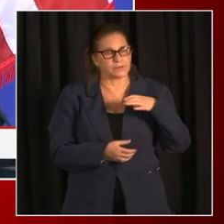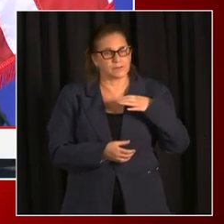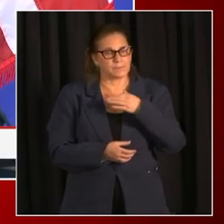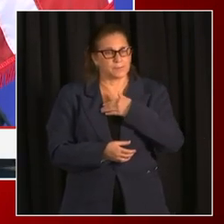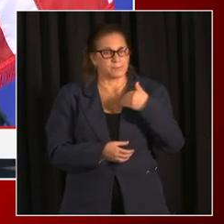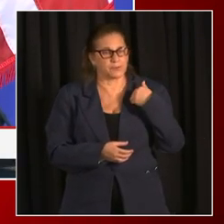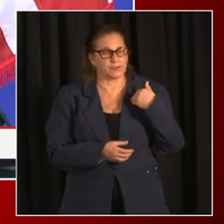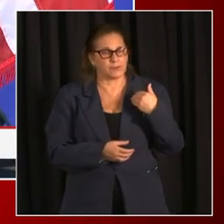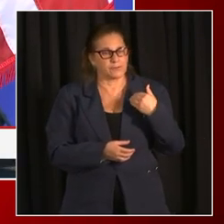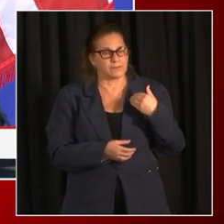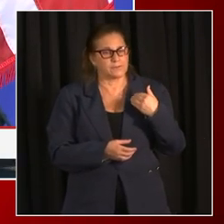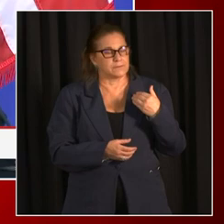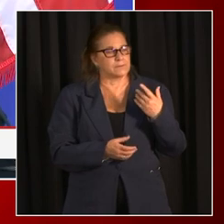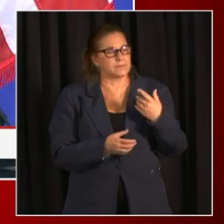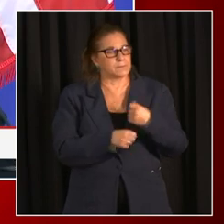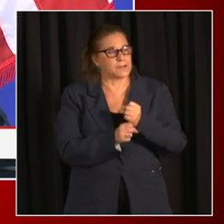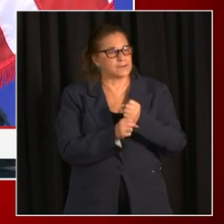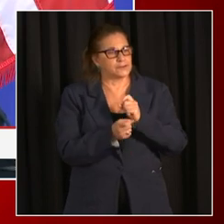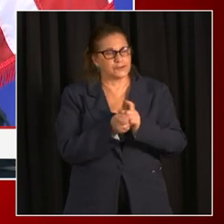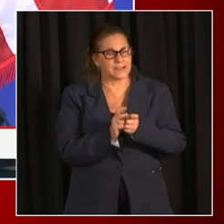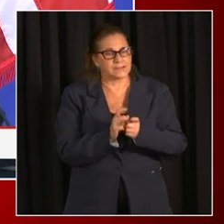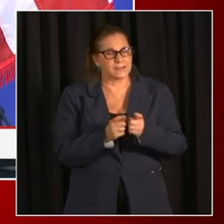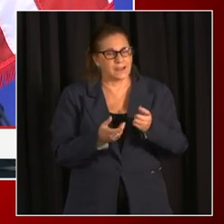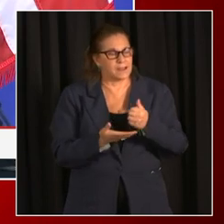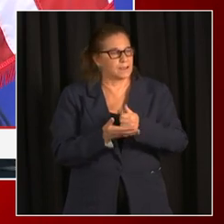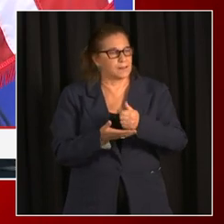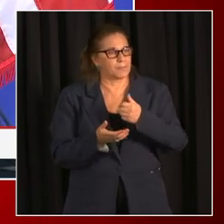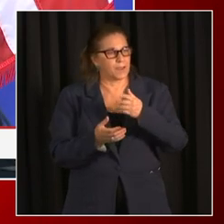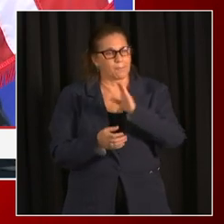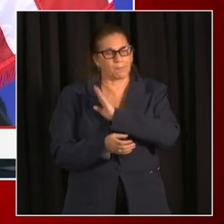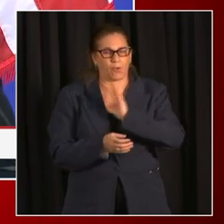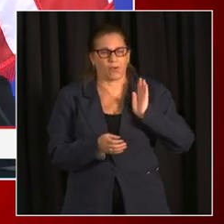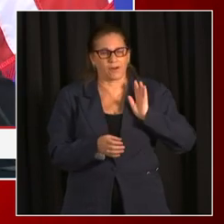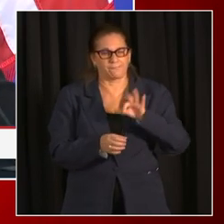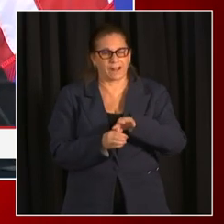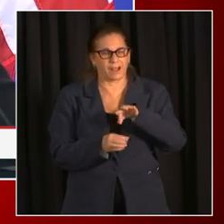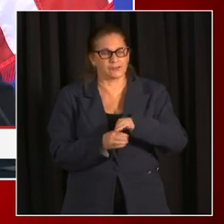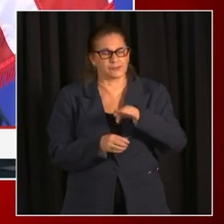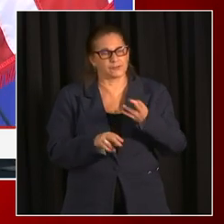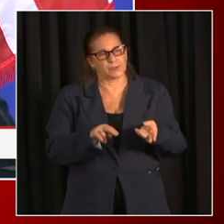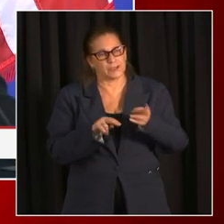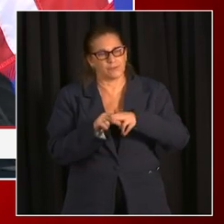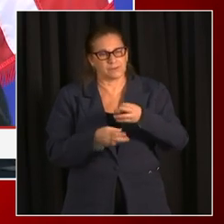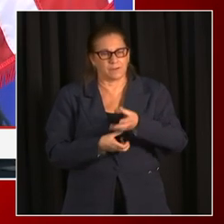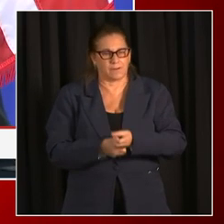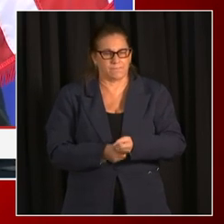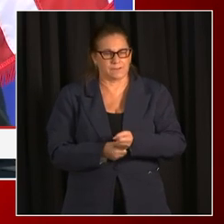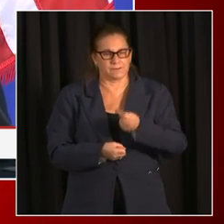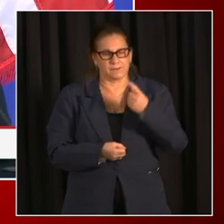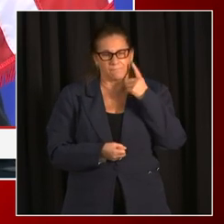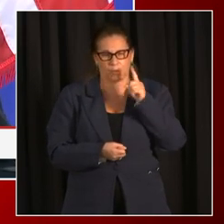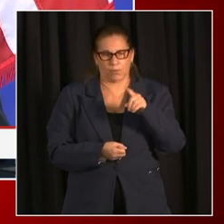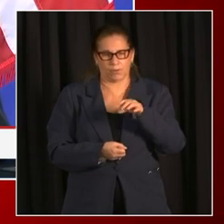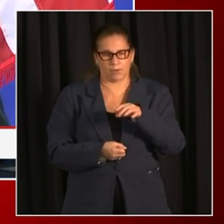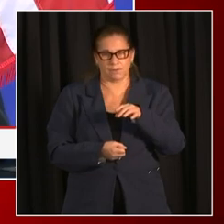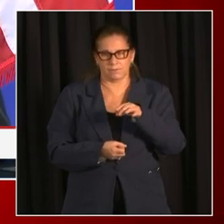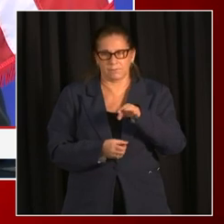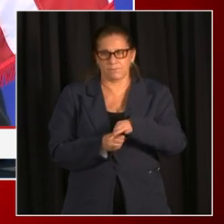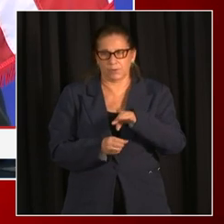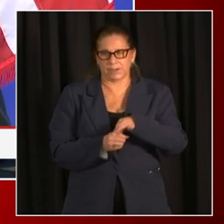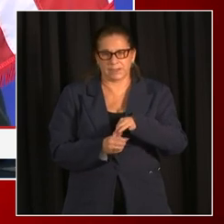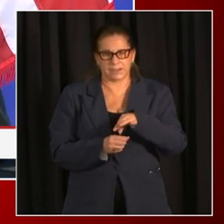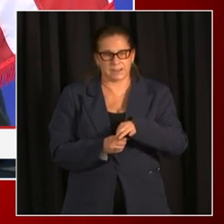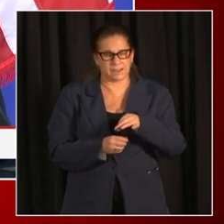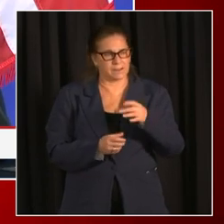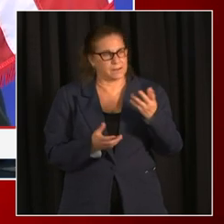at Board of Elections. What is your level of confidence in current leadership at Board of Elections, and your confidence given